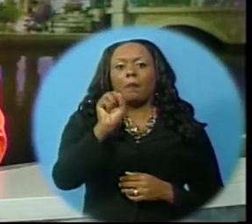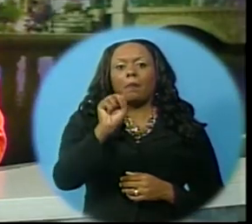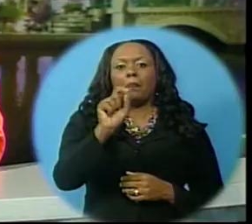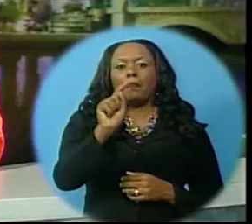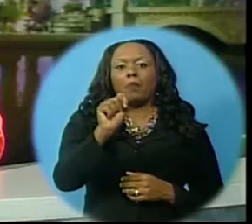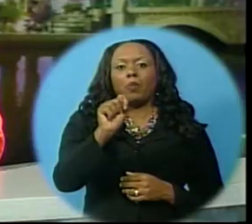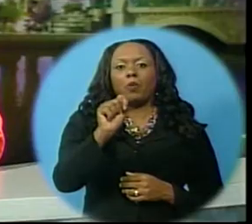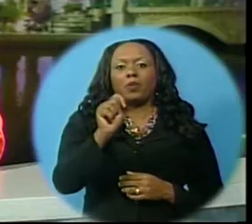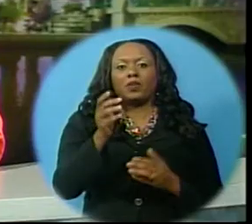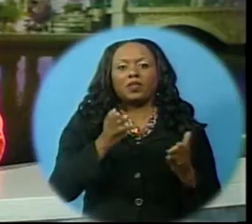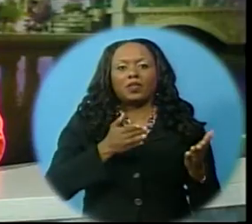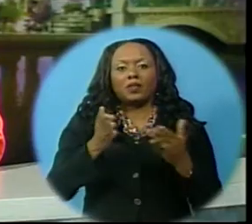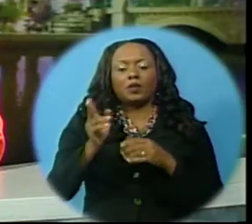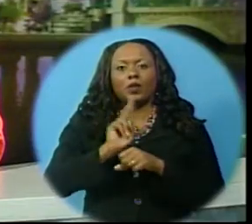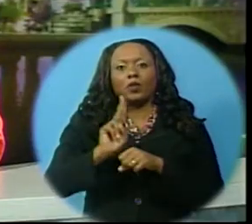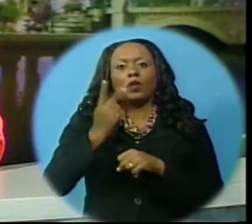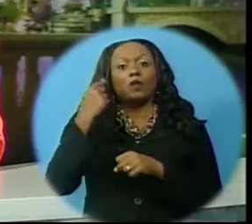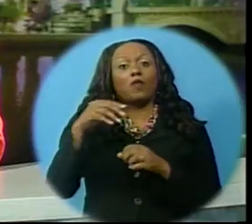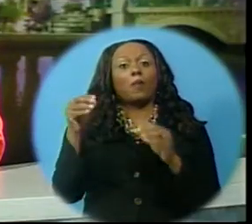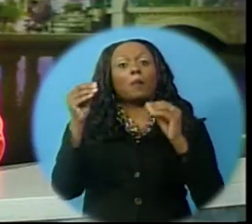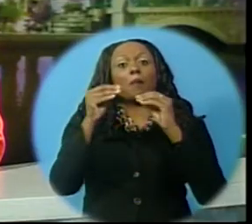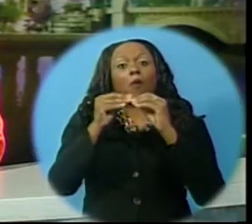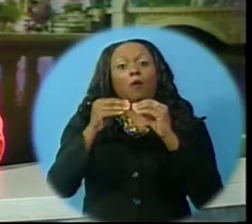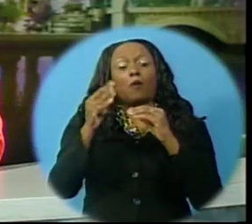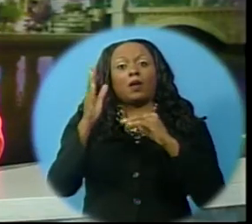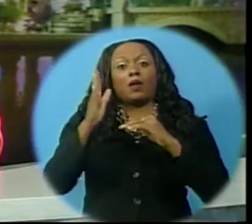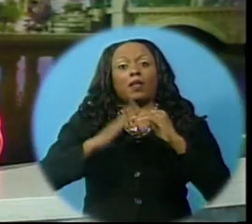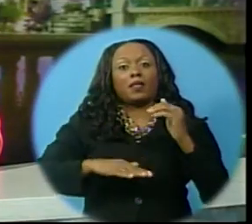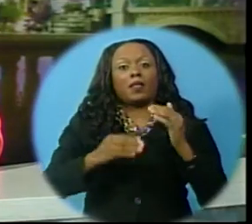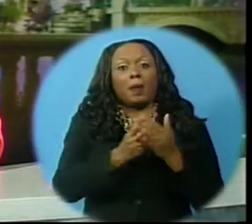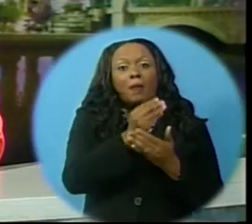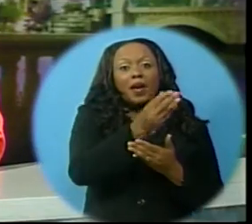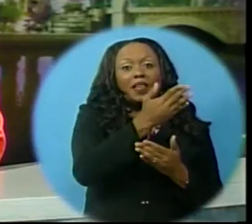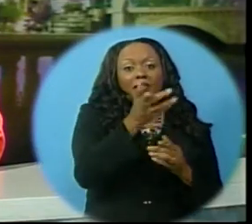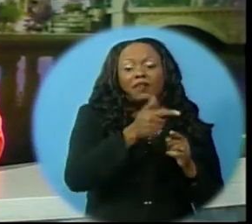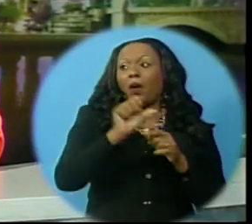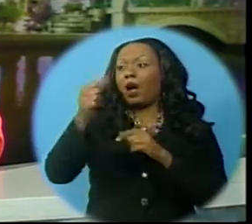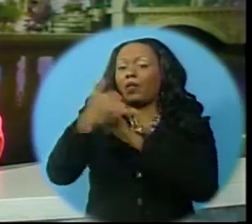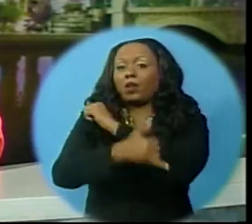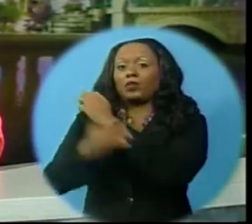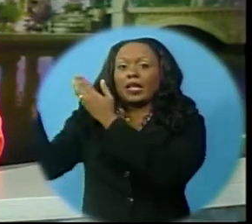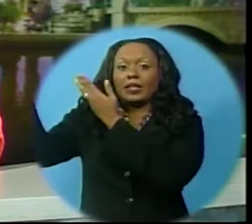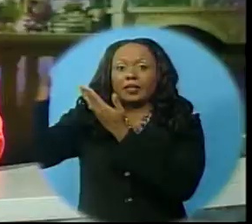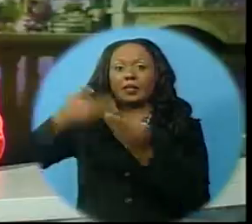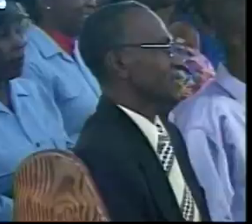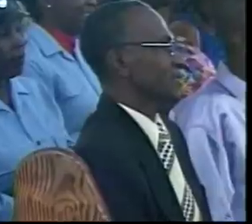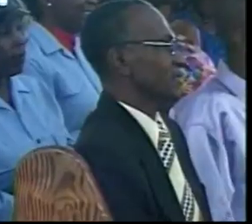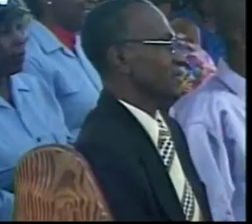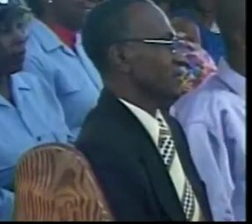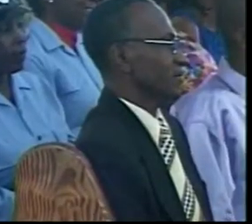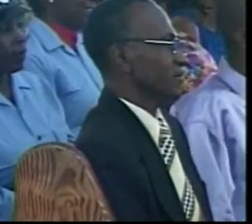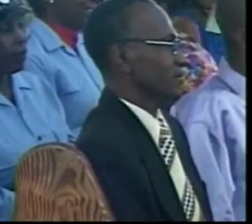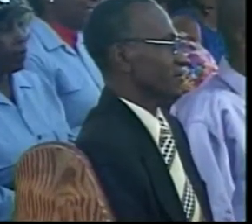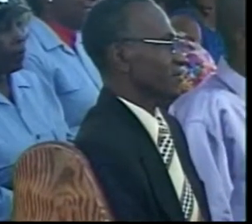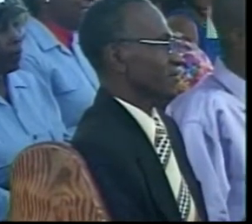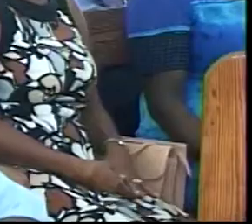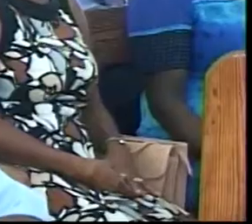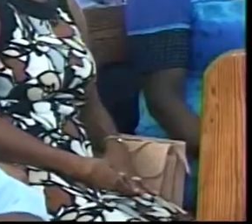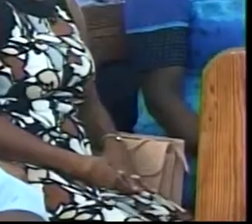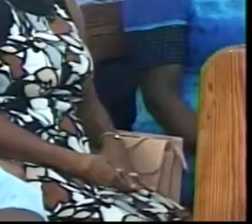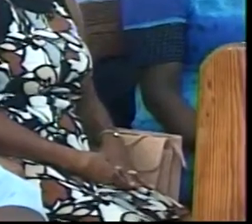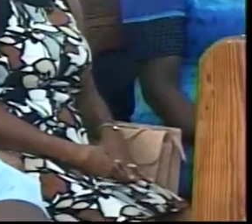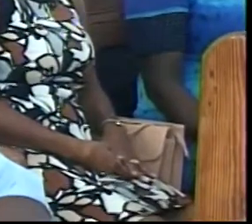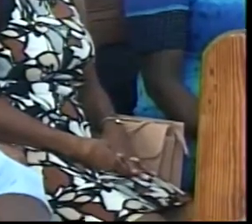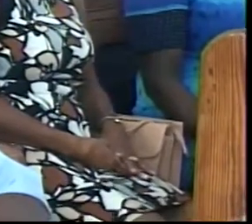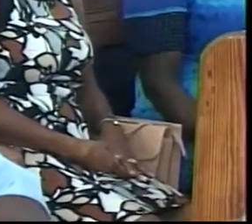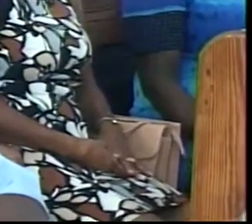postal service is being used more now for goods purchased from overseas. This revelation from Postmaster General Nigel Cobham during